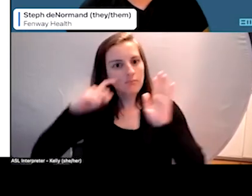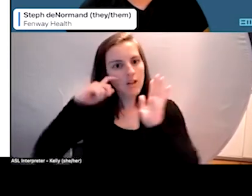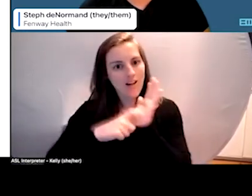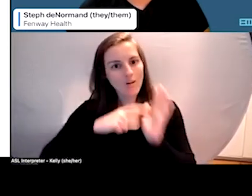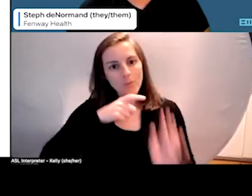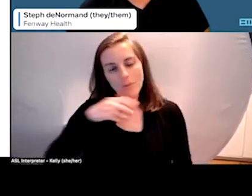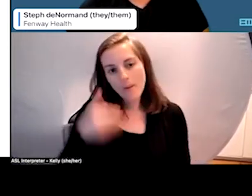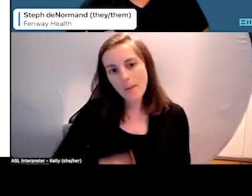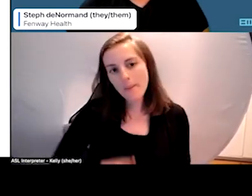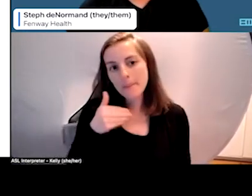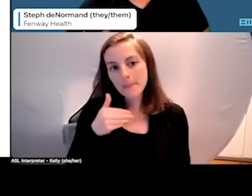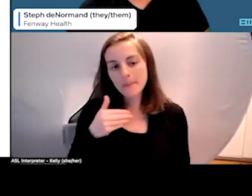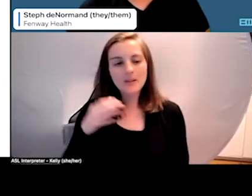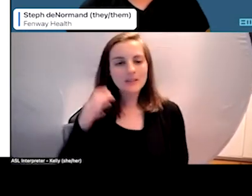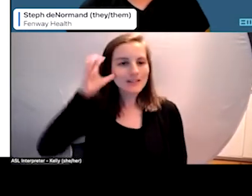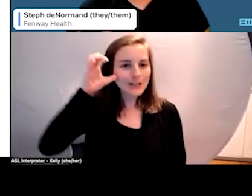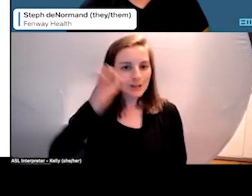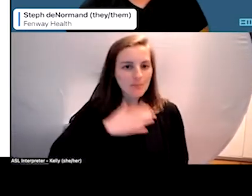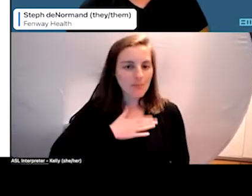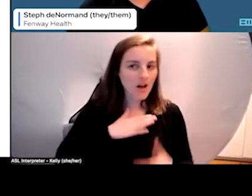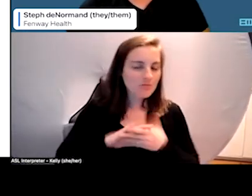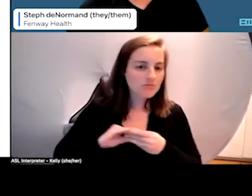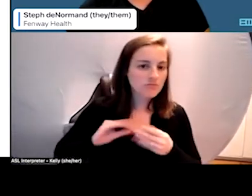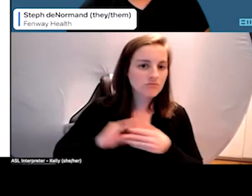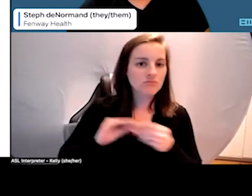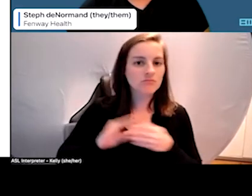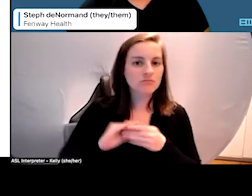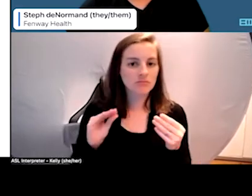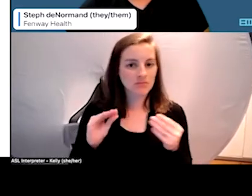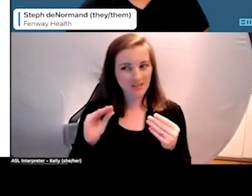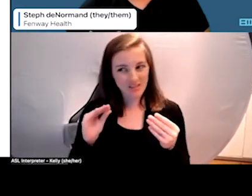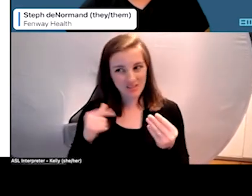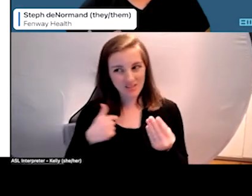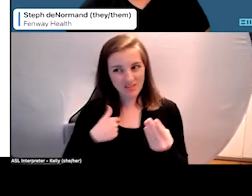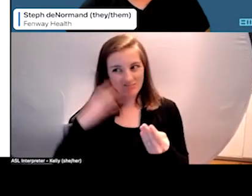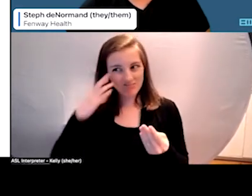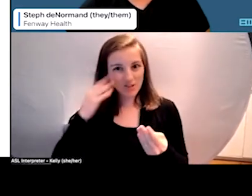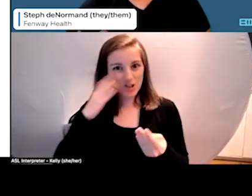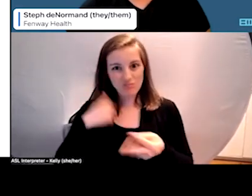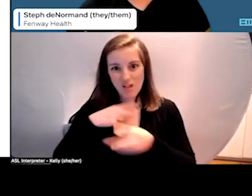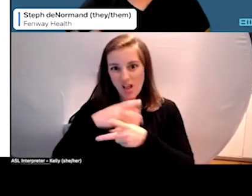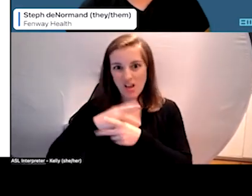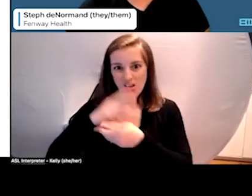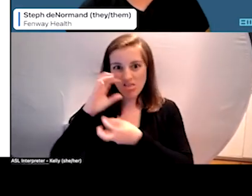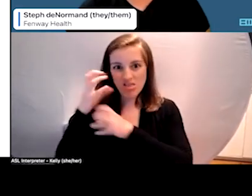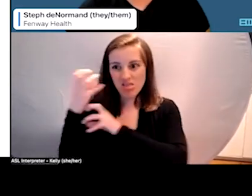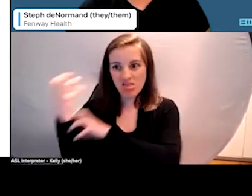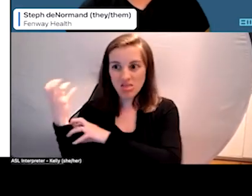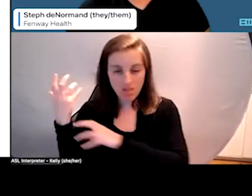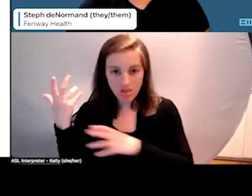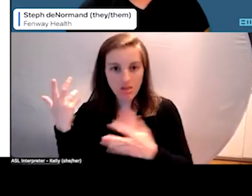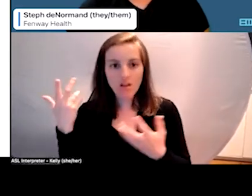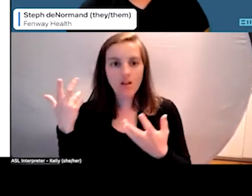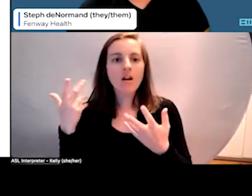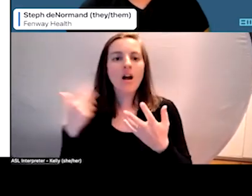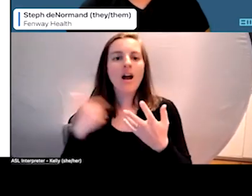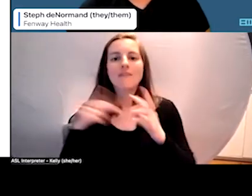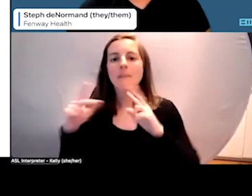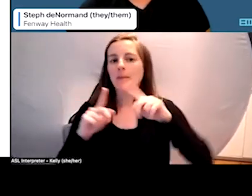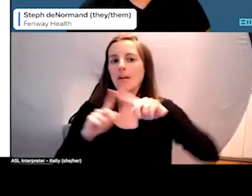in a circumstance where your care is not going well. Being able to have those other supports to lean on.